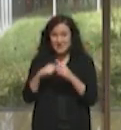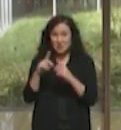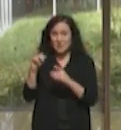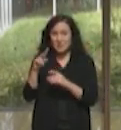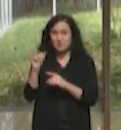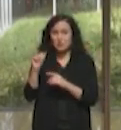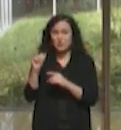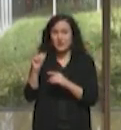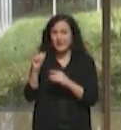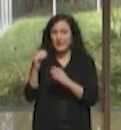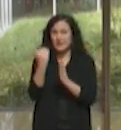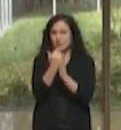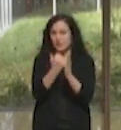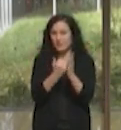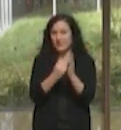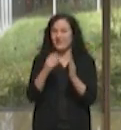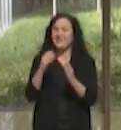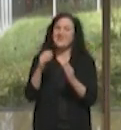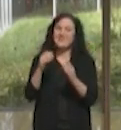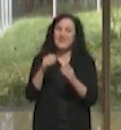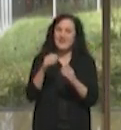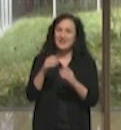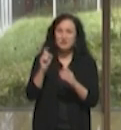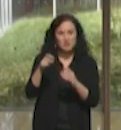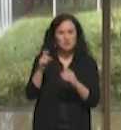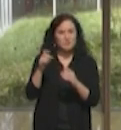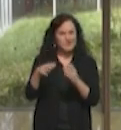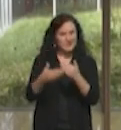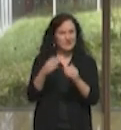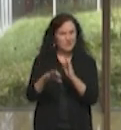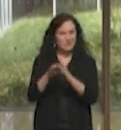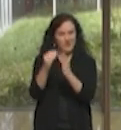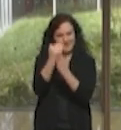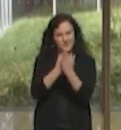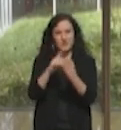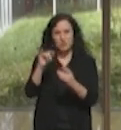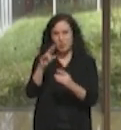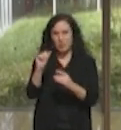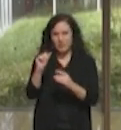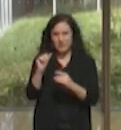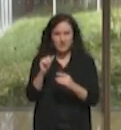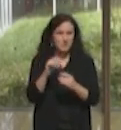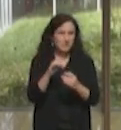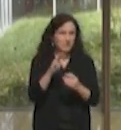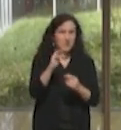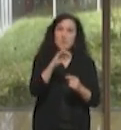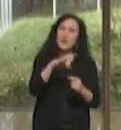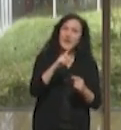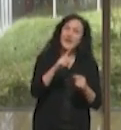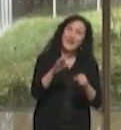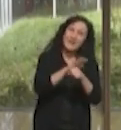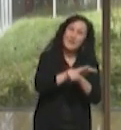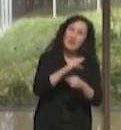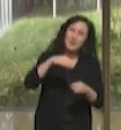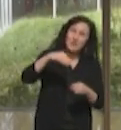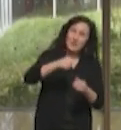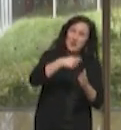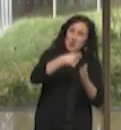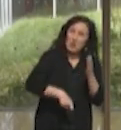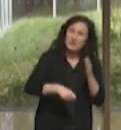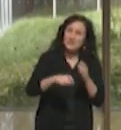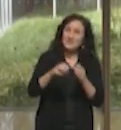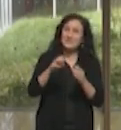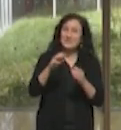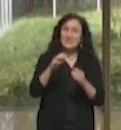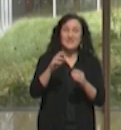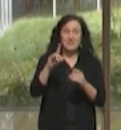directory in the state of New York, saying it shouldn't be so hard to find. What about having Medicaid cover the cost of a doula? We're doing that in the state